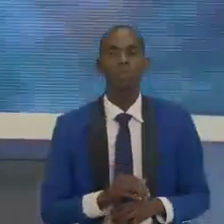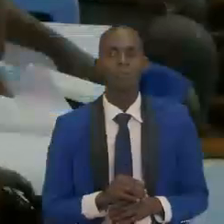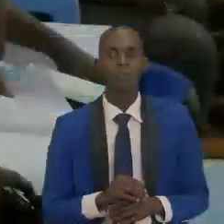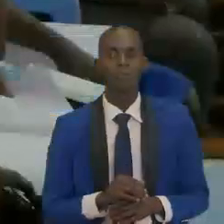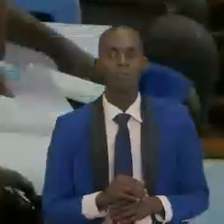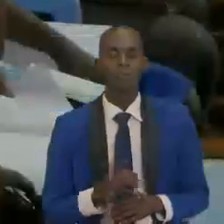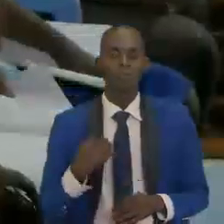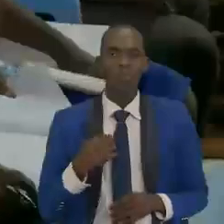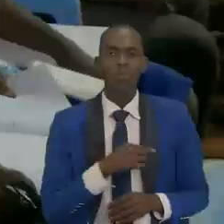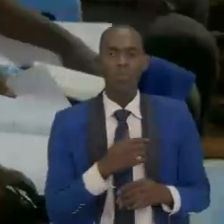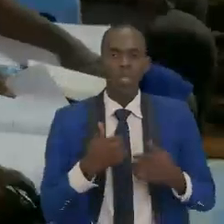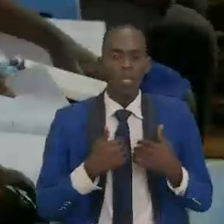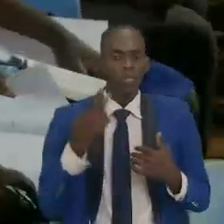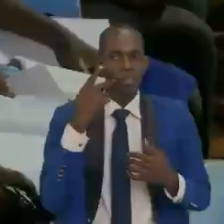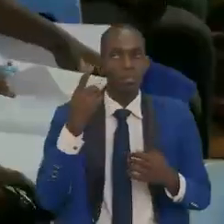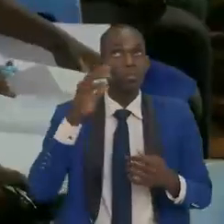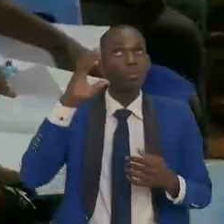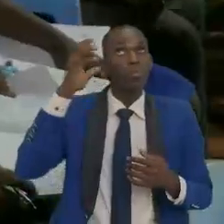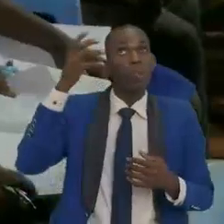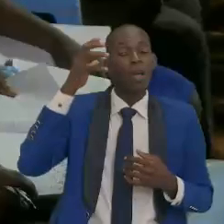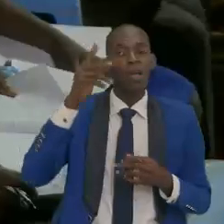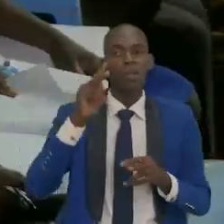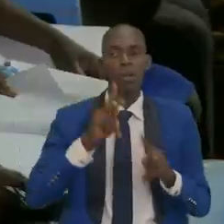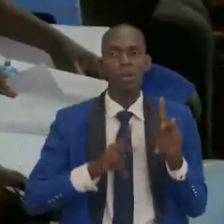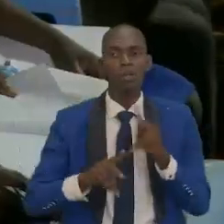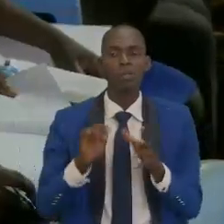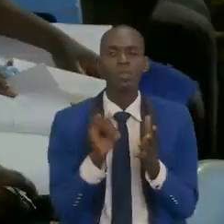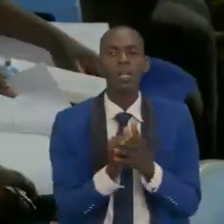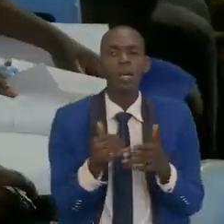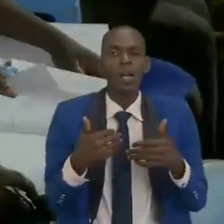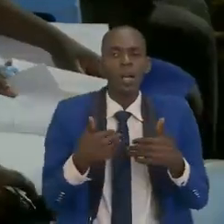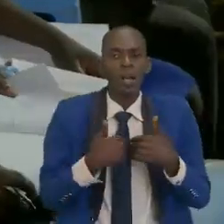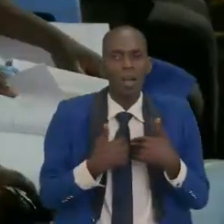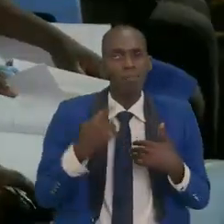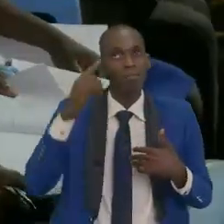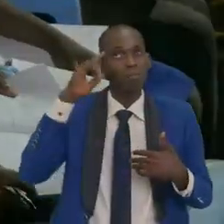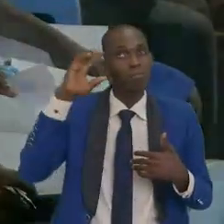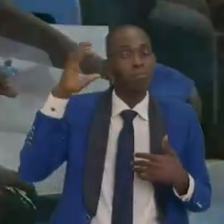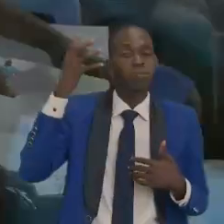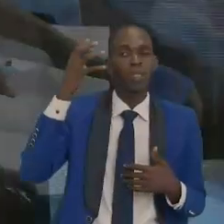We've seen the lunatic, the people that had insanity